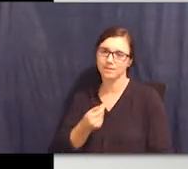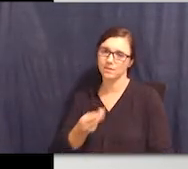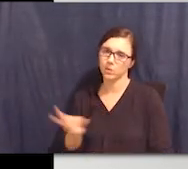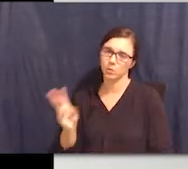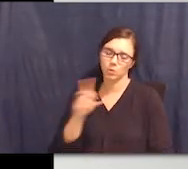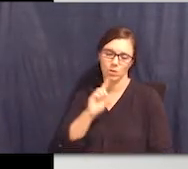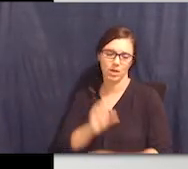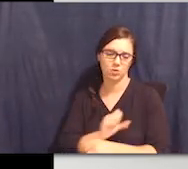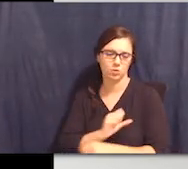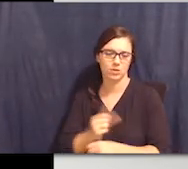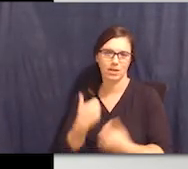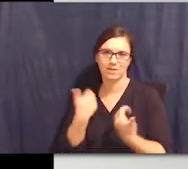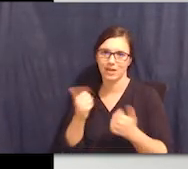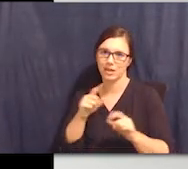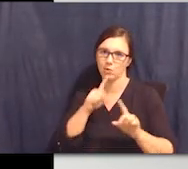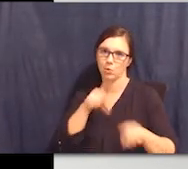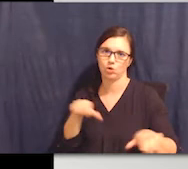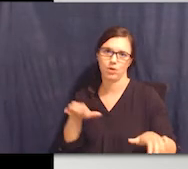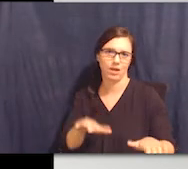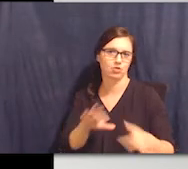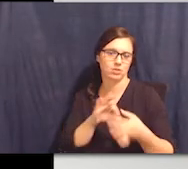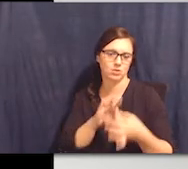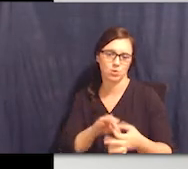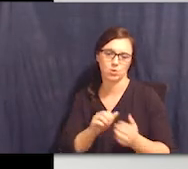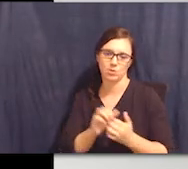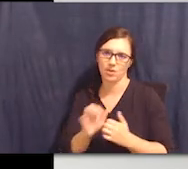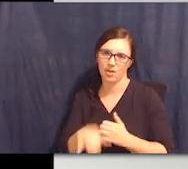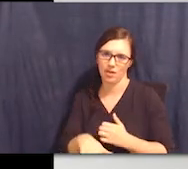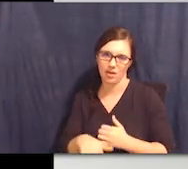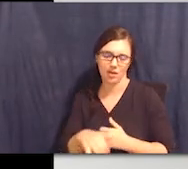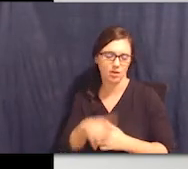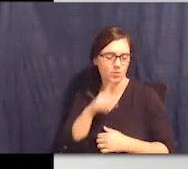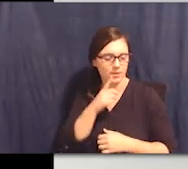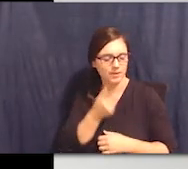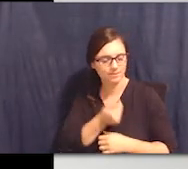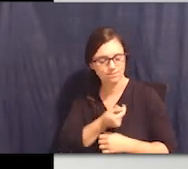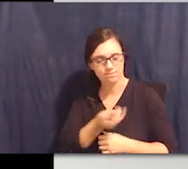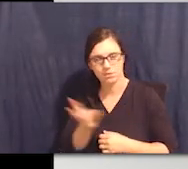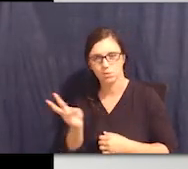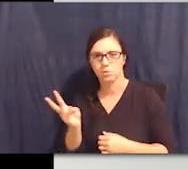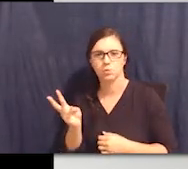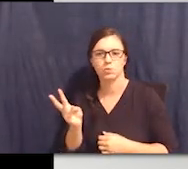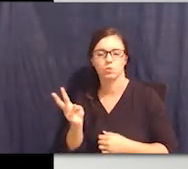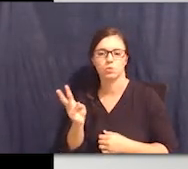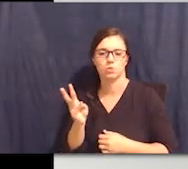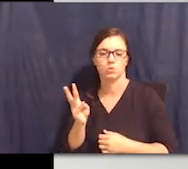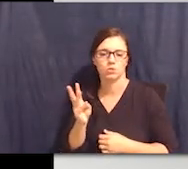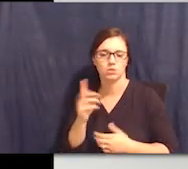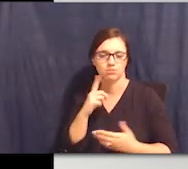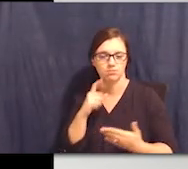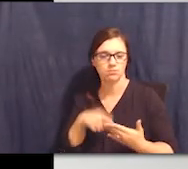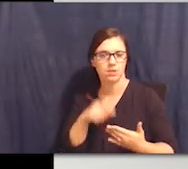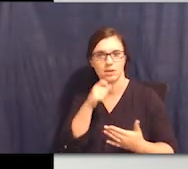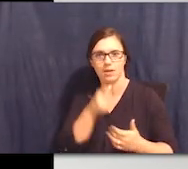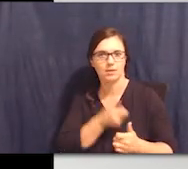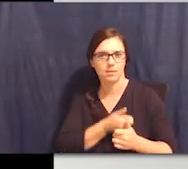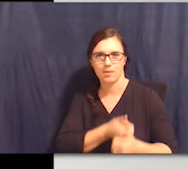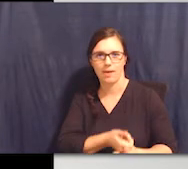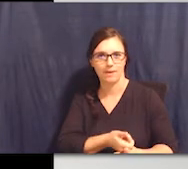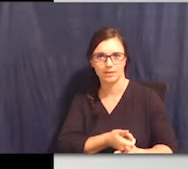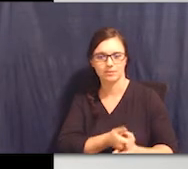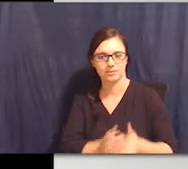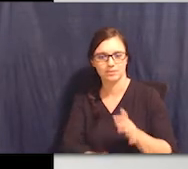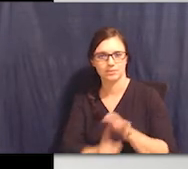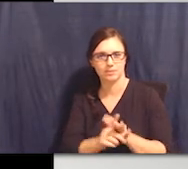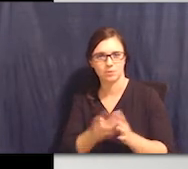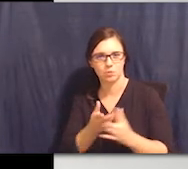of them actually have any ordered actions associated with them. So there are very few findings of noncompliance which emerge through